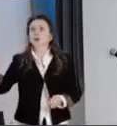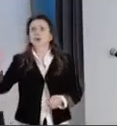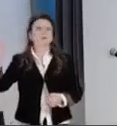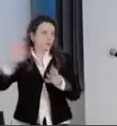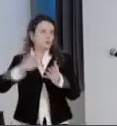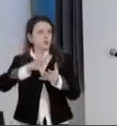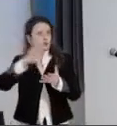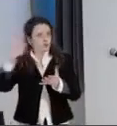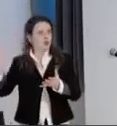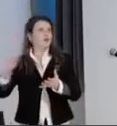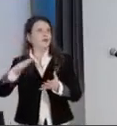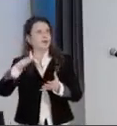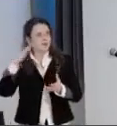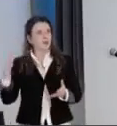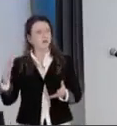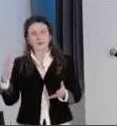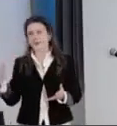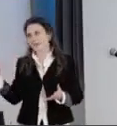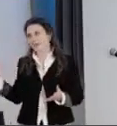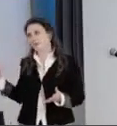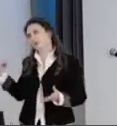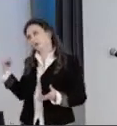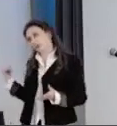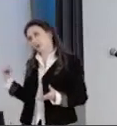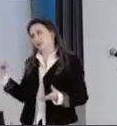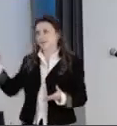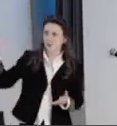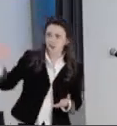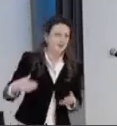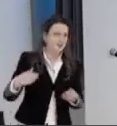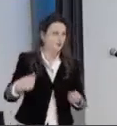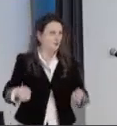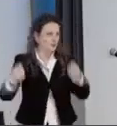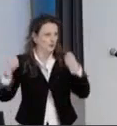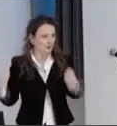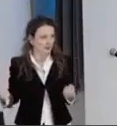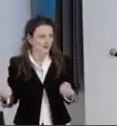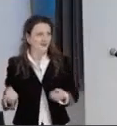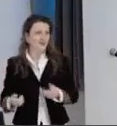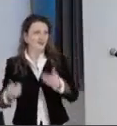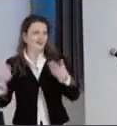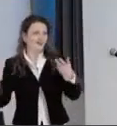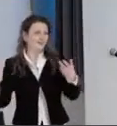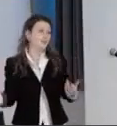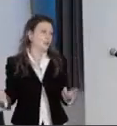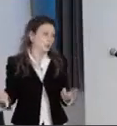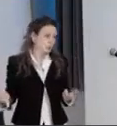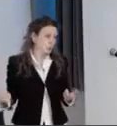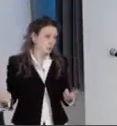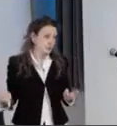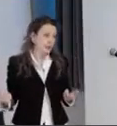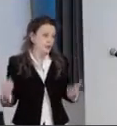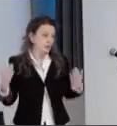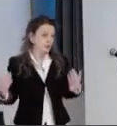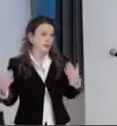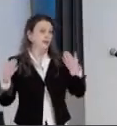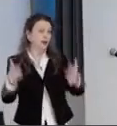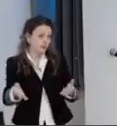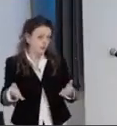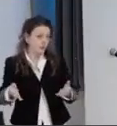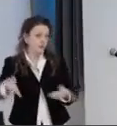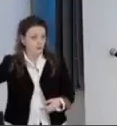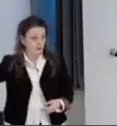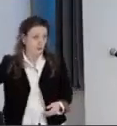it's not always, this was just to say, it's not always the case that moving from appearances to reality is going to take away enjoyment of beauty. Actually, it